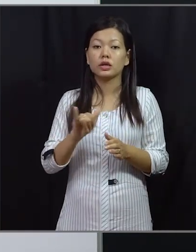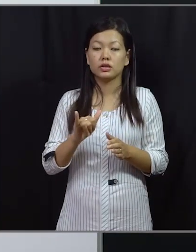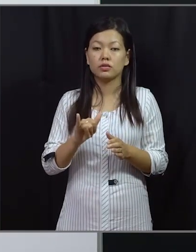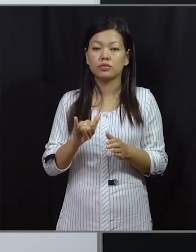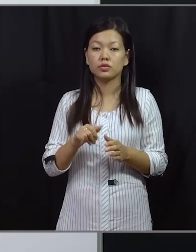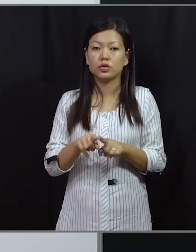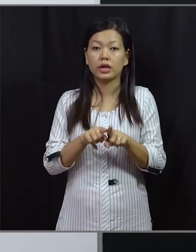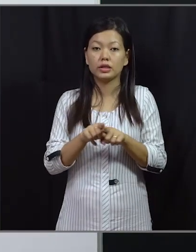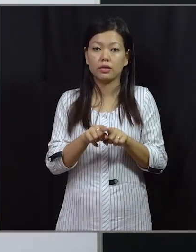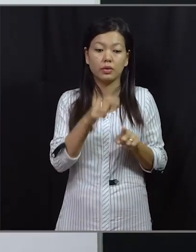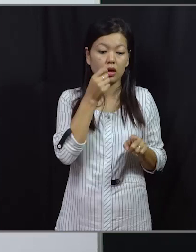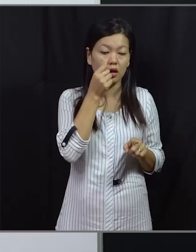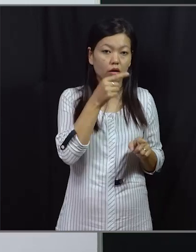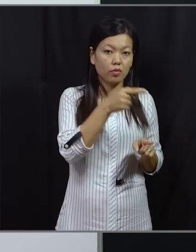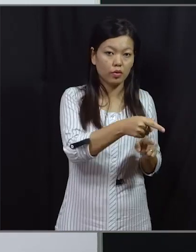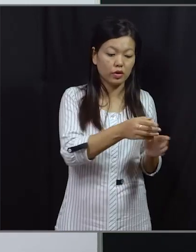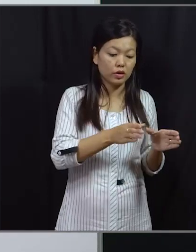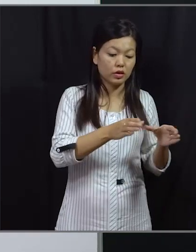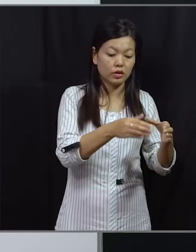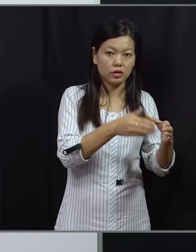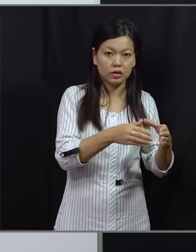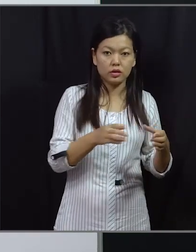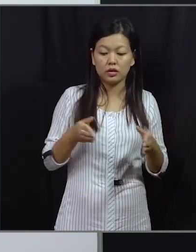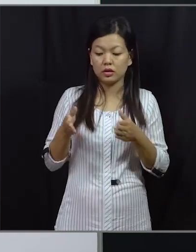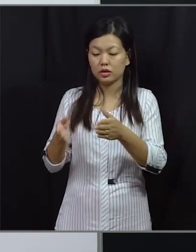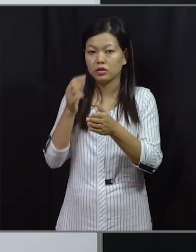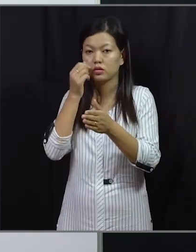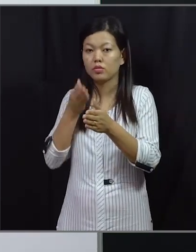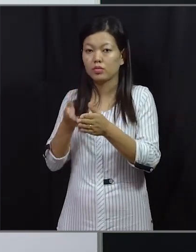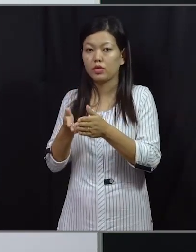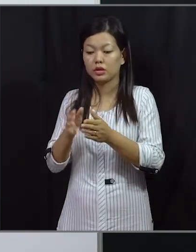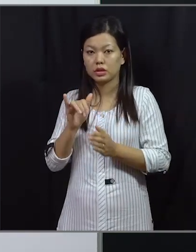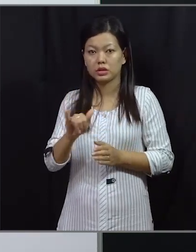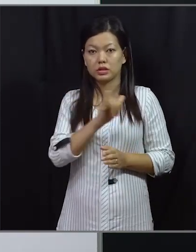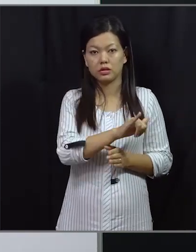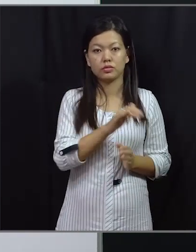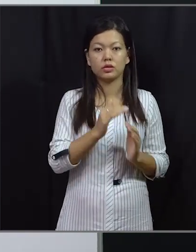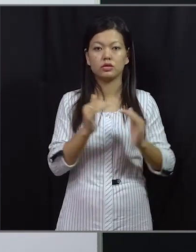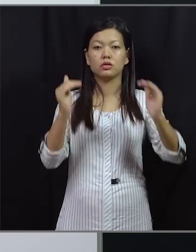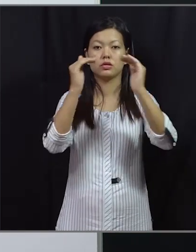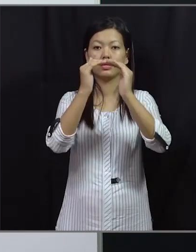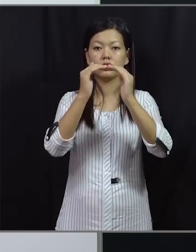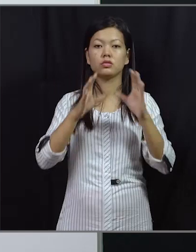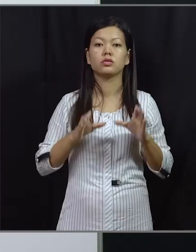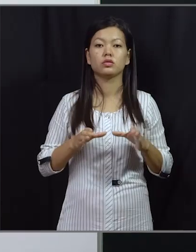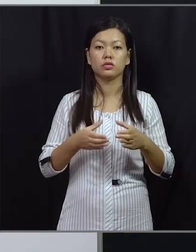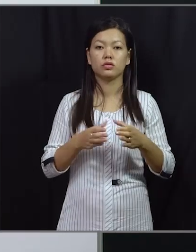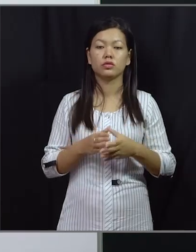Then we denote this one by A equal to B. Okay, A equal to B means they are equal sets.